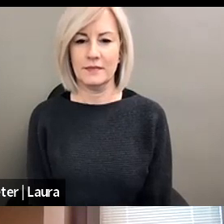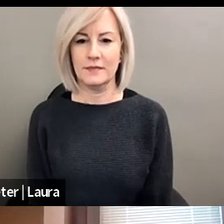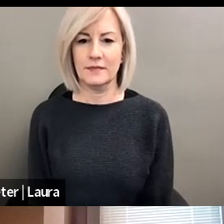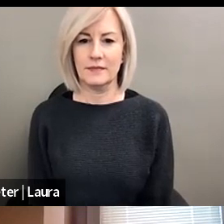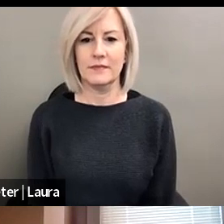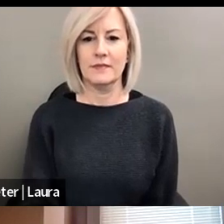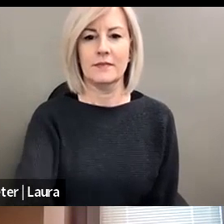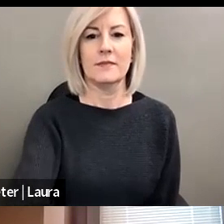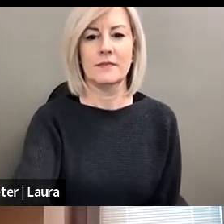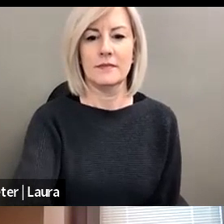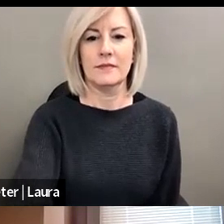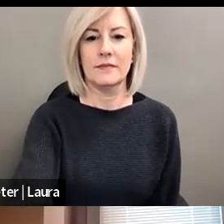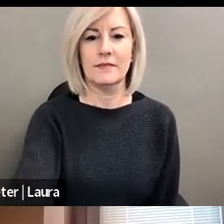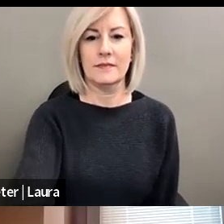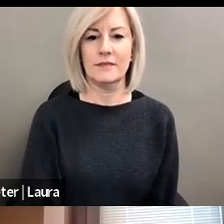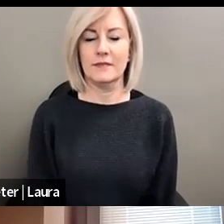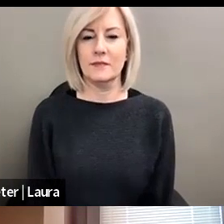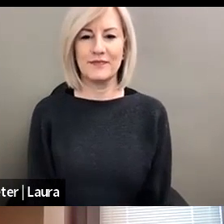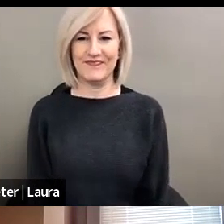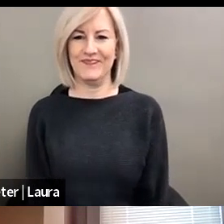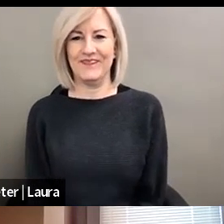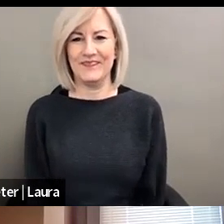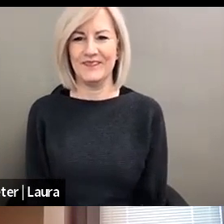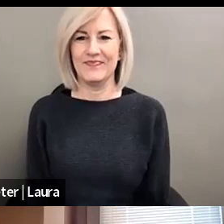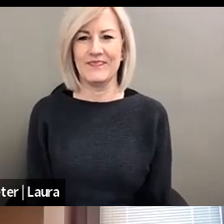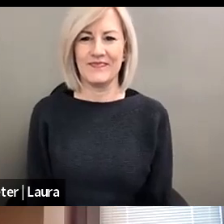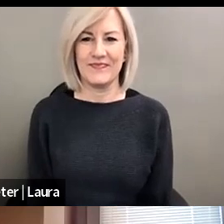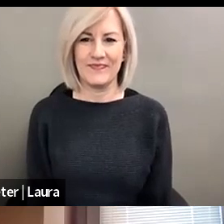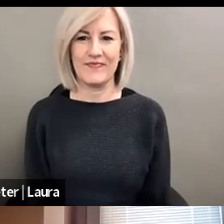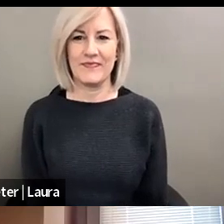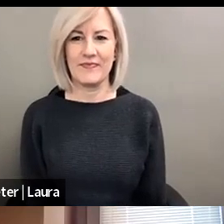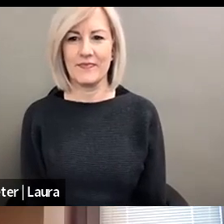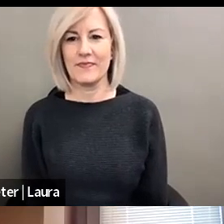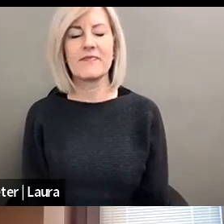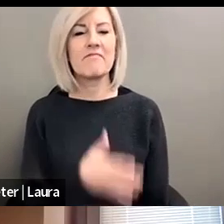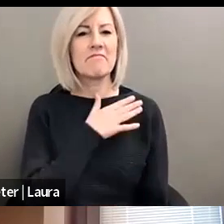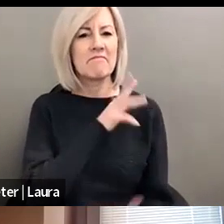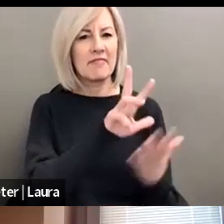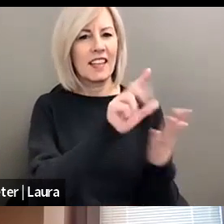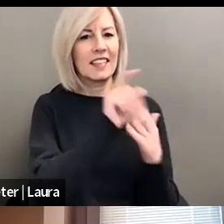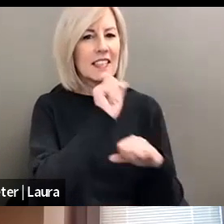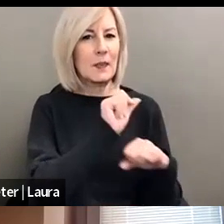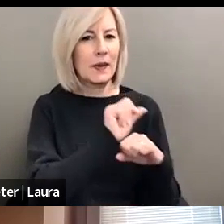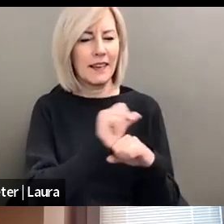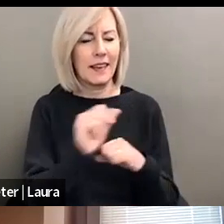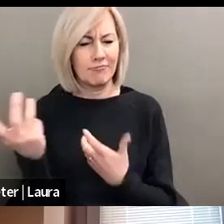Is my video not working? I'll figure it out. Go ahead. That sounds good because it's supposed to. That's why it's not